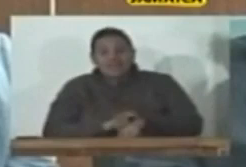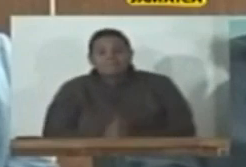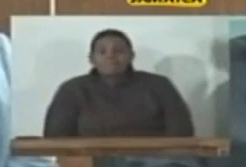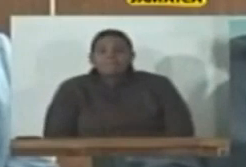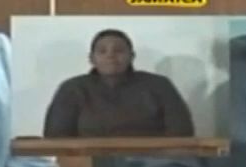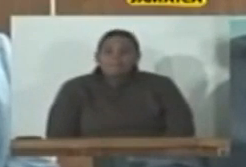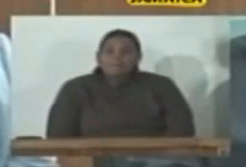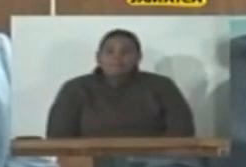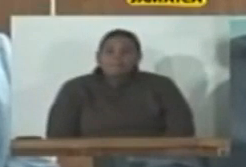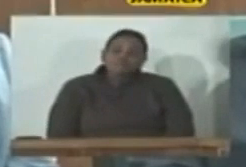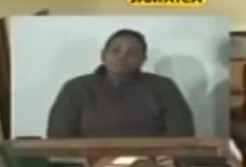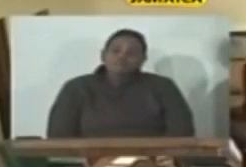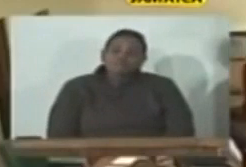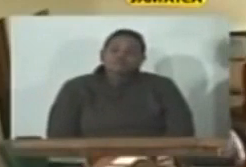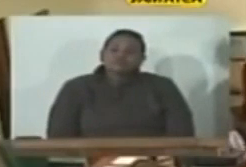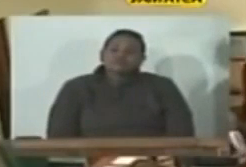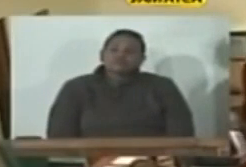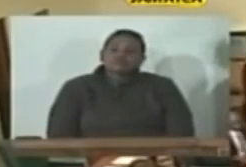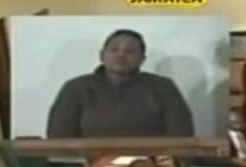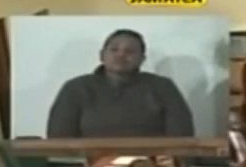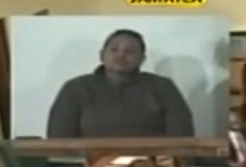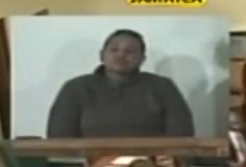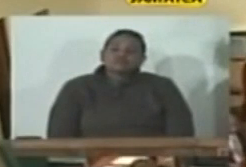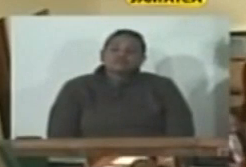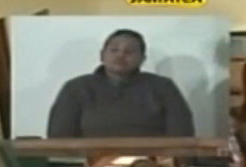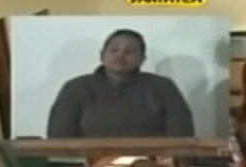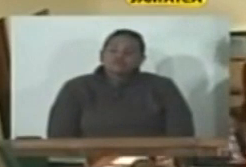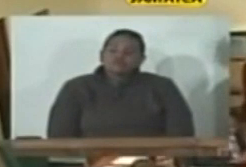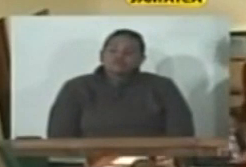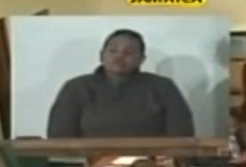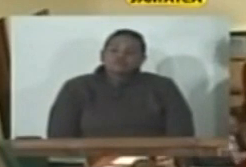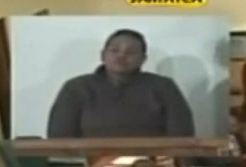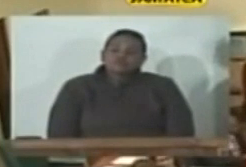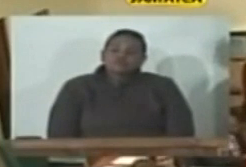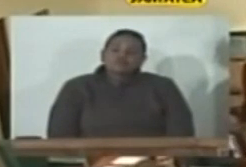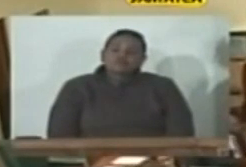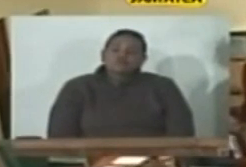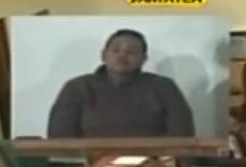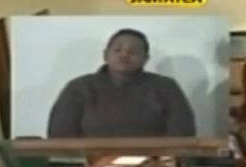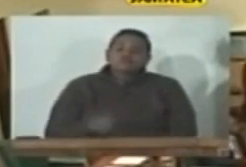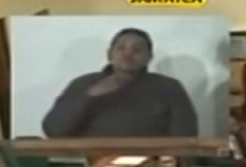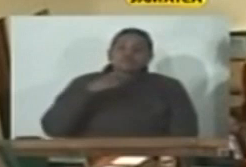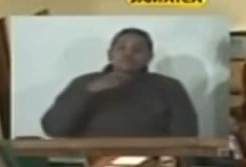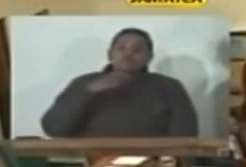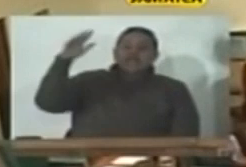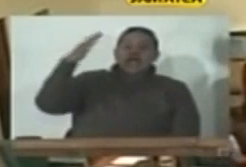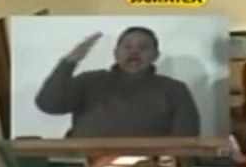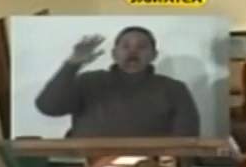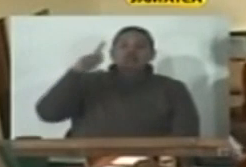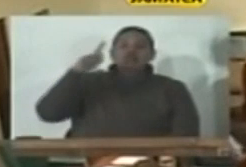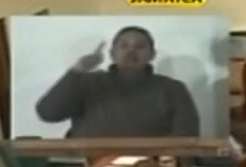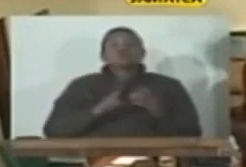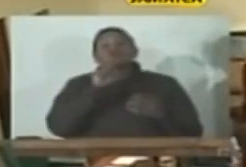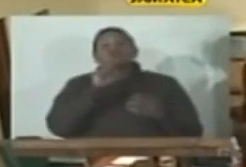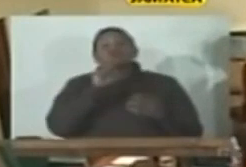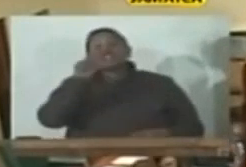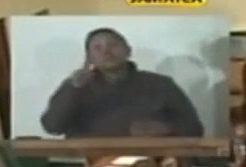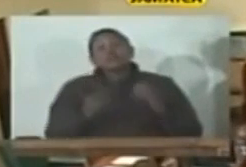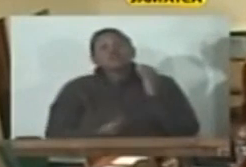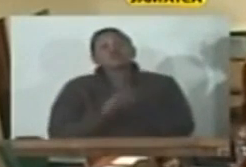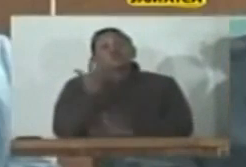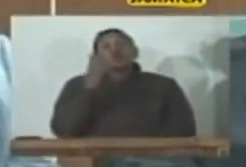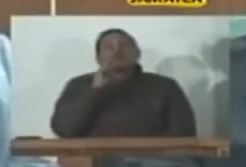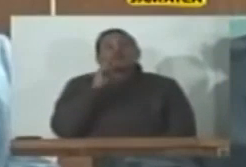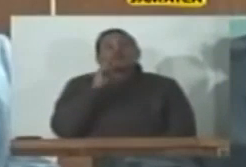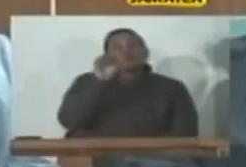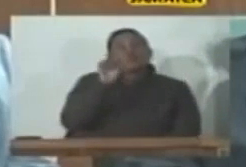with an average real GDP growth over those 4 years of 2.2%. Those 4 years were followed by the